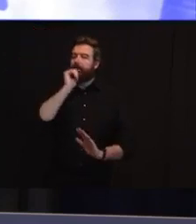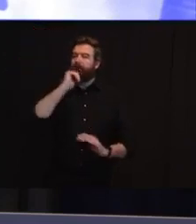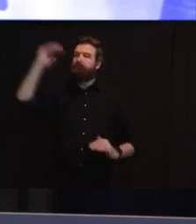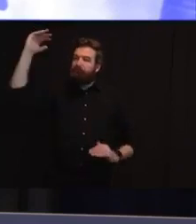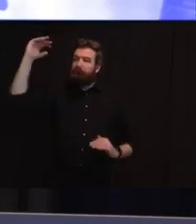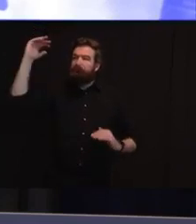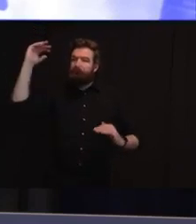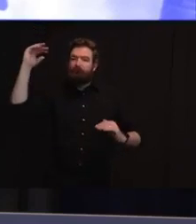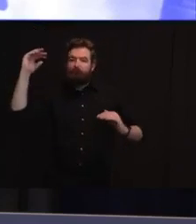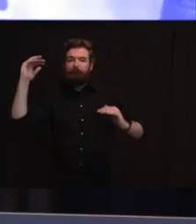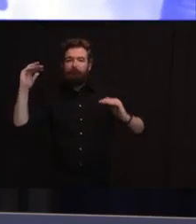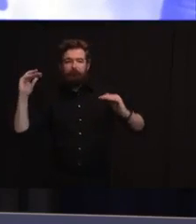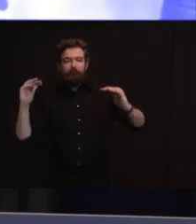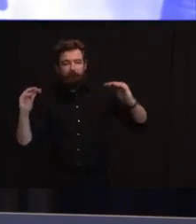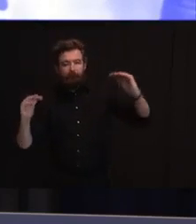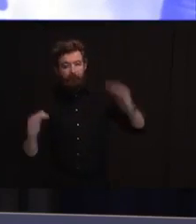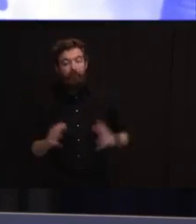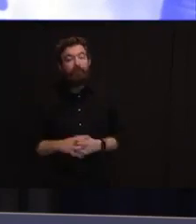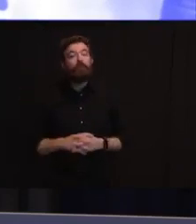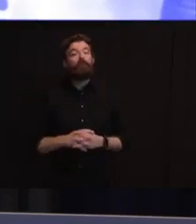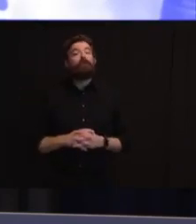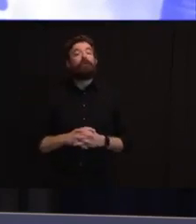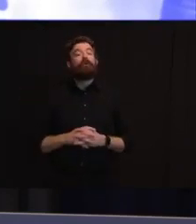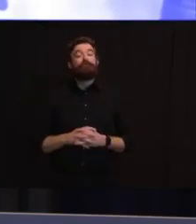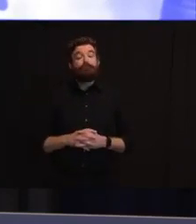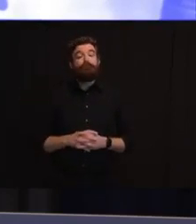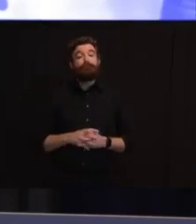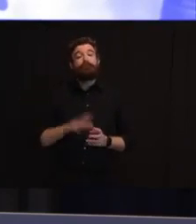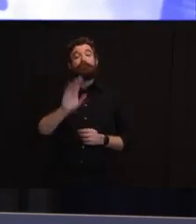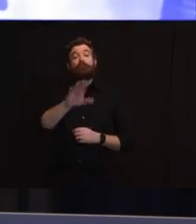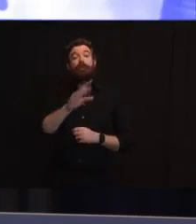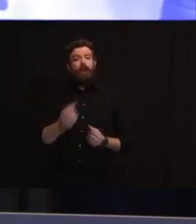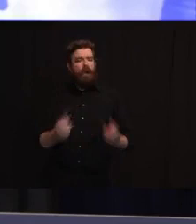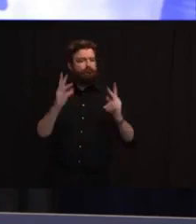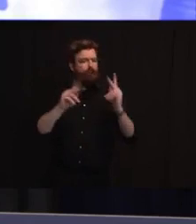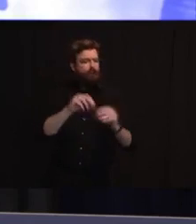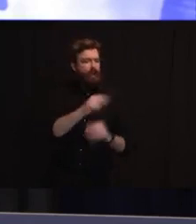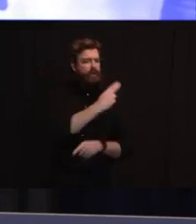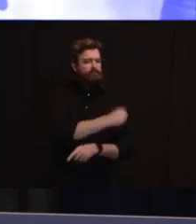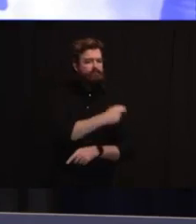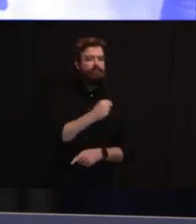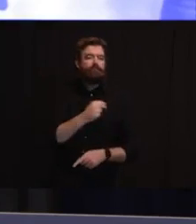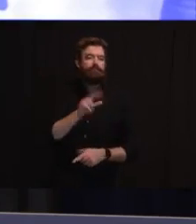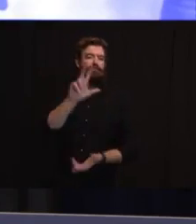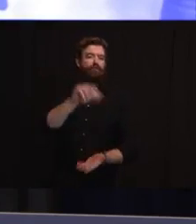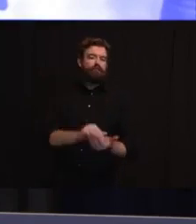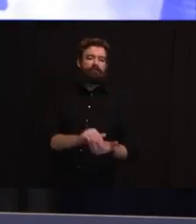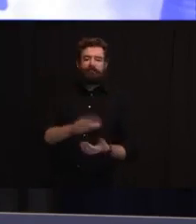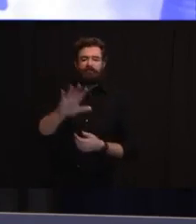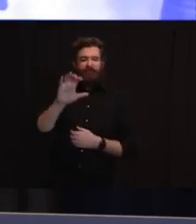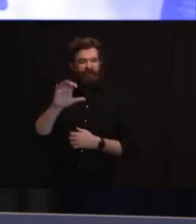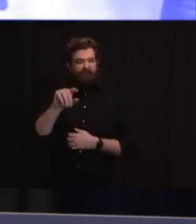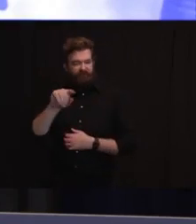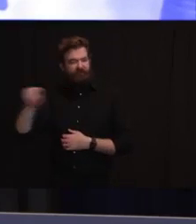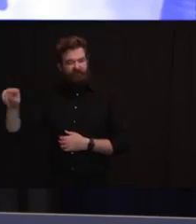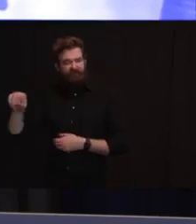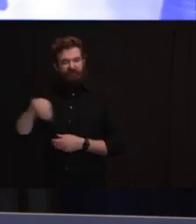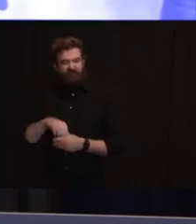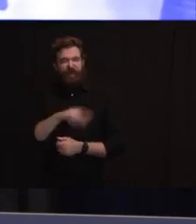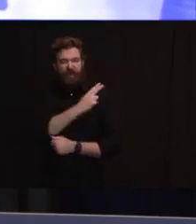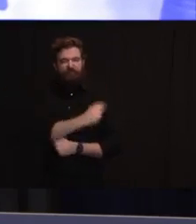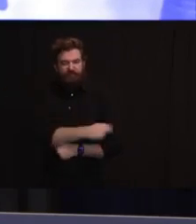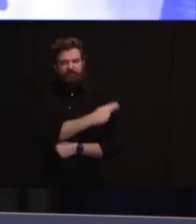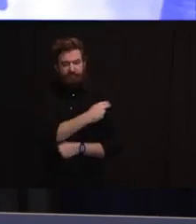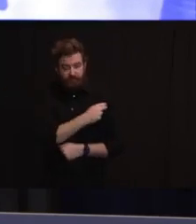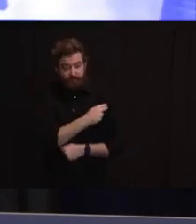my daily report, our hospitals reported 3,543 hospitalizations of COVID-19 individuals